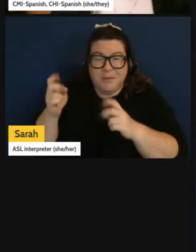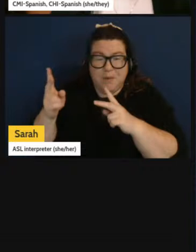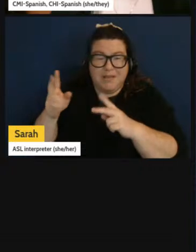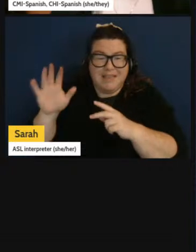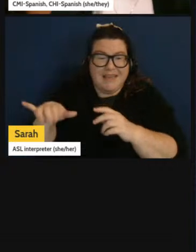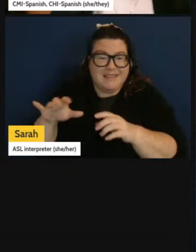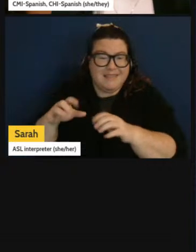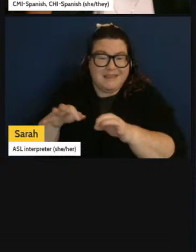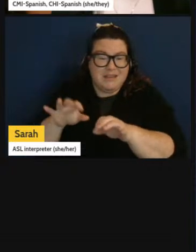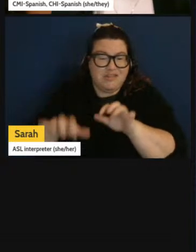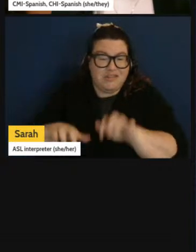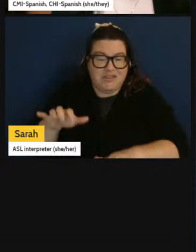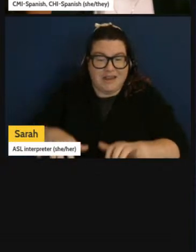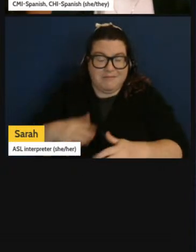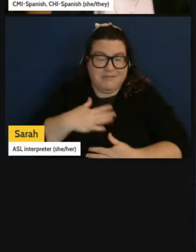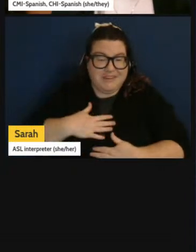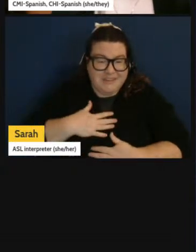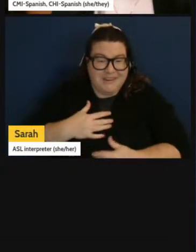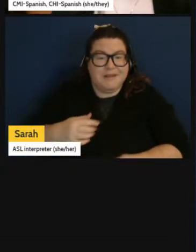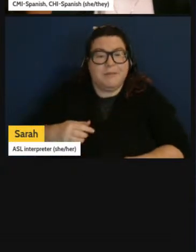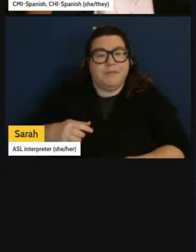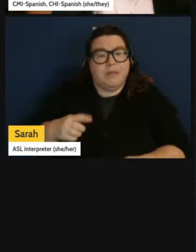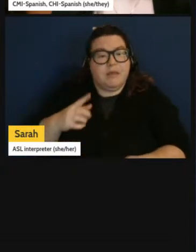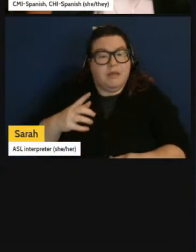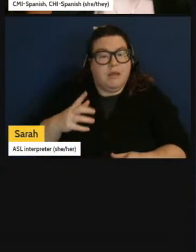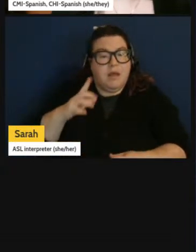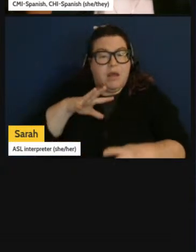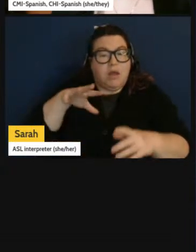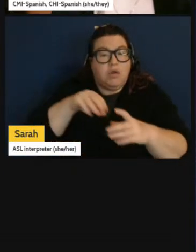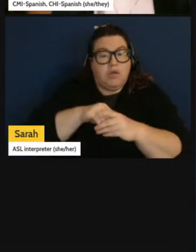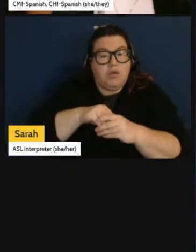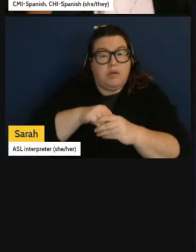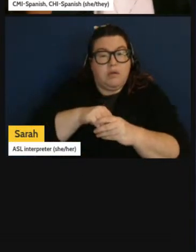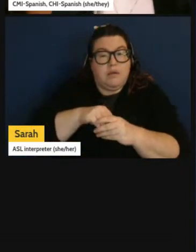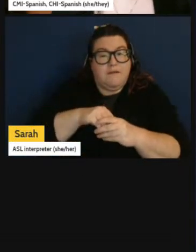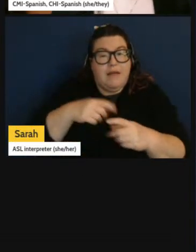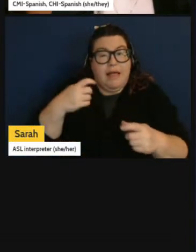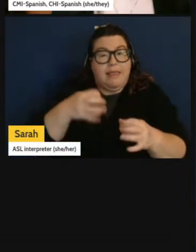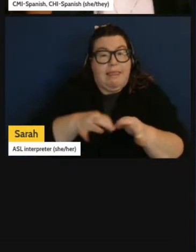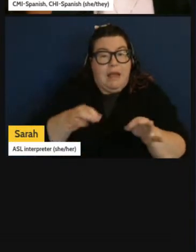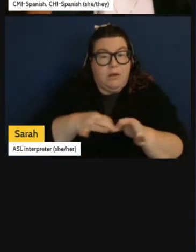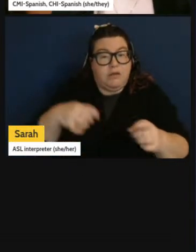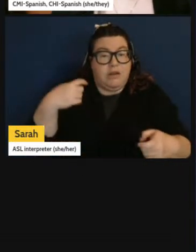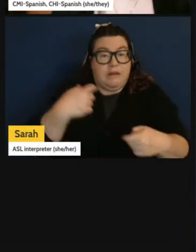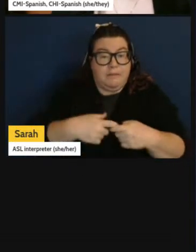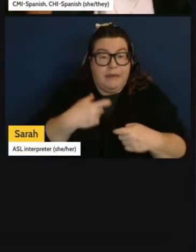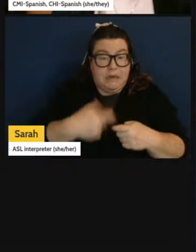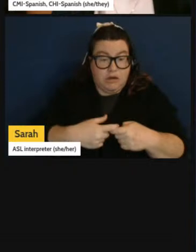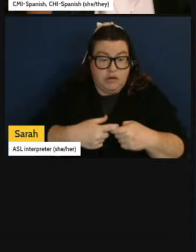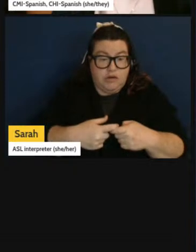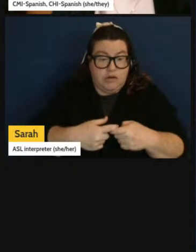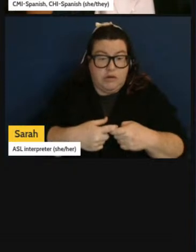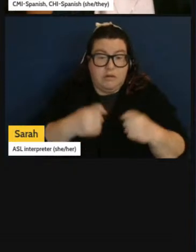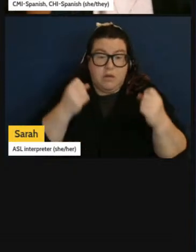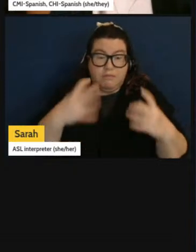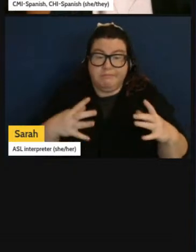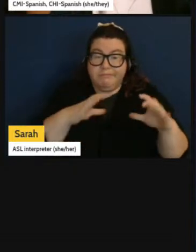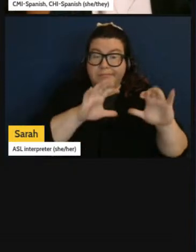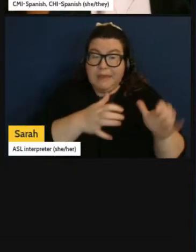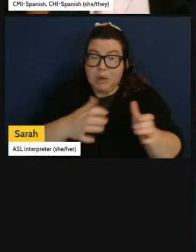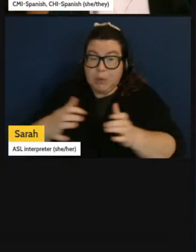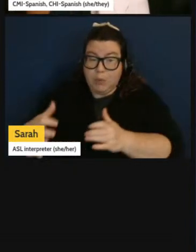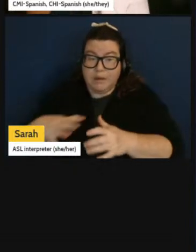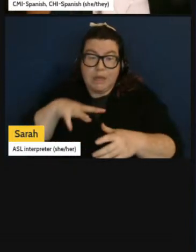chat. Yes, a lot of interesting stuff about inclusive language in Spanish on that website. So there's a bunch of different categories.